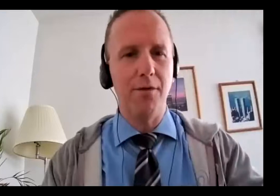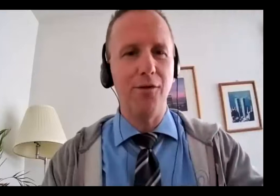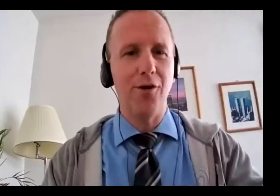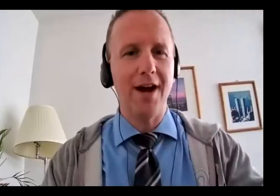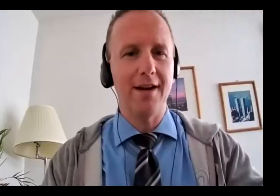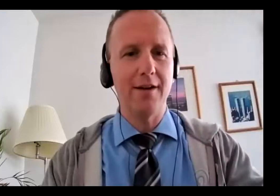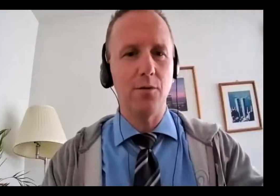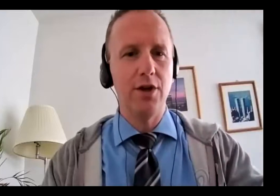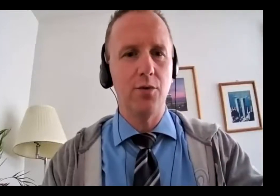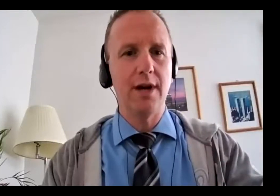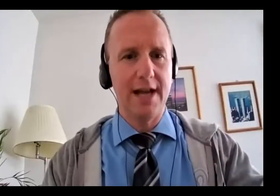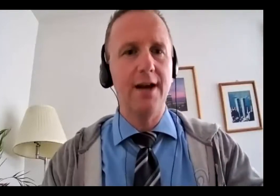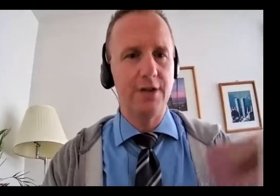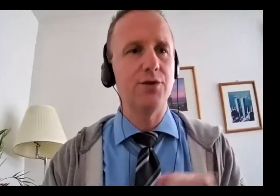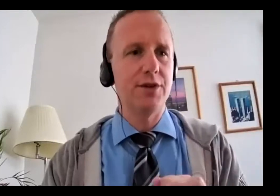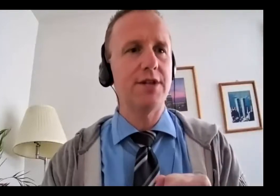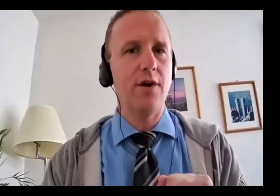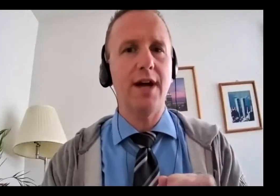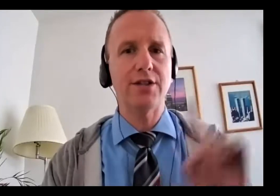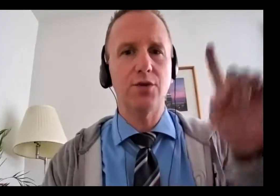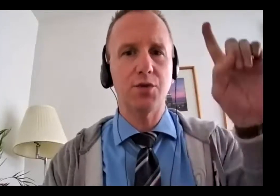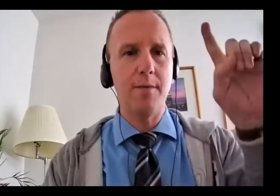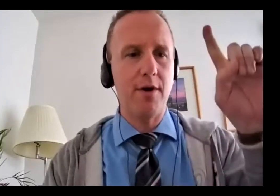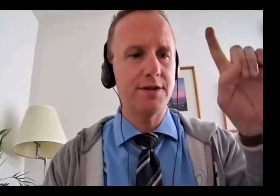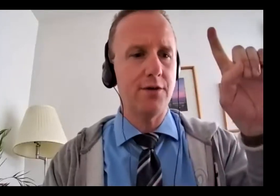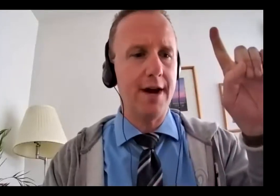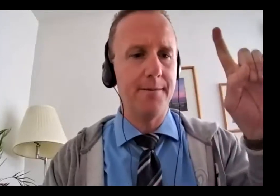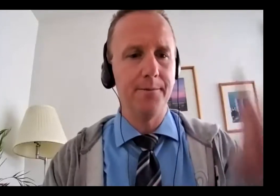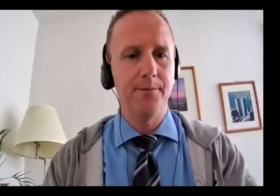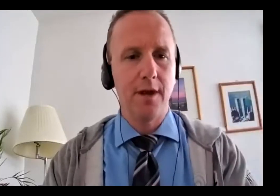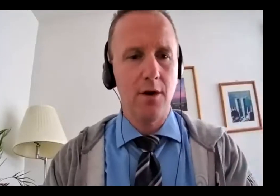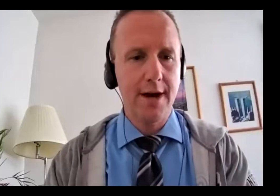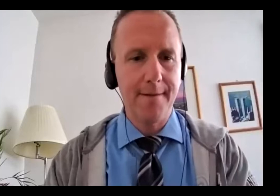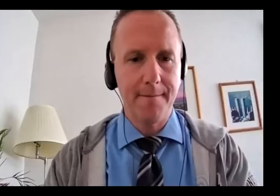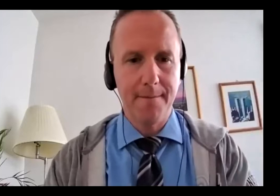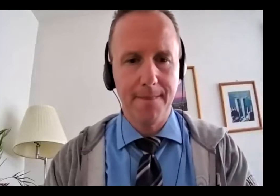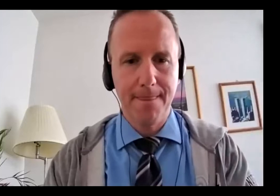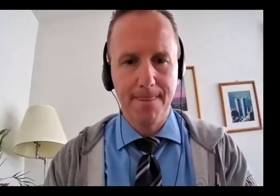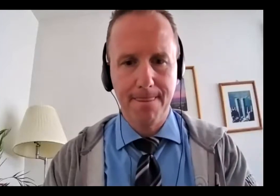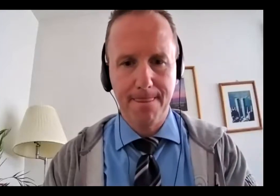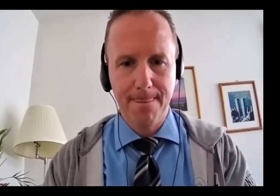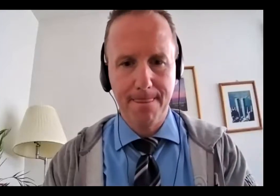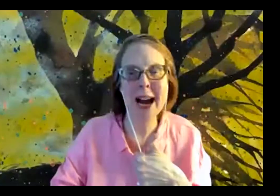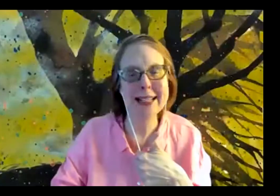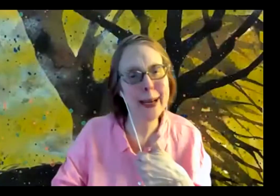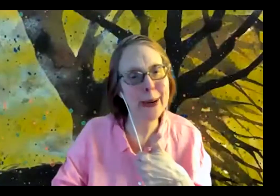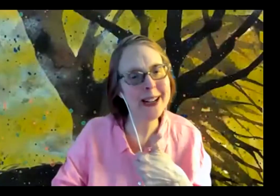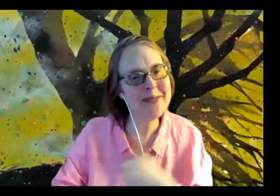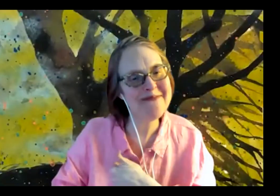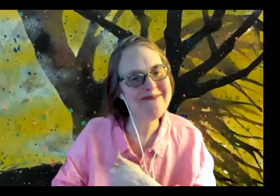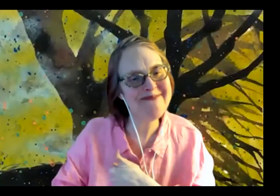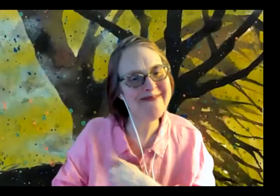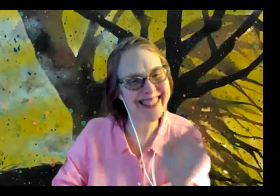a hello before, right? When you were introducing yourself. Yeah, okay, so just one person, right? Okay. Bye,